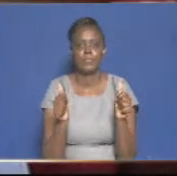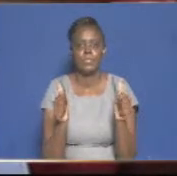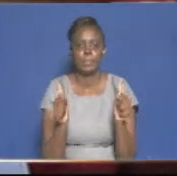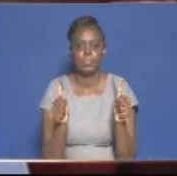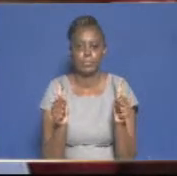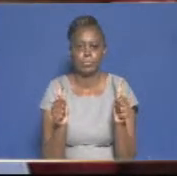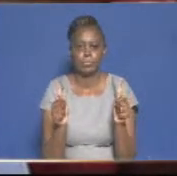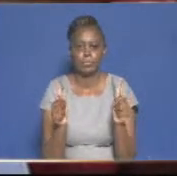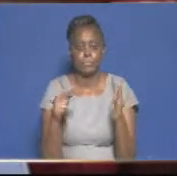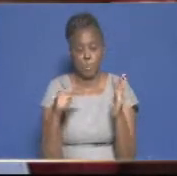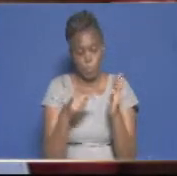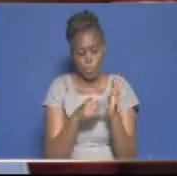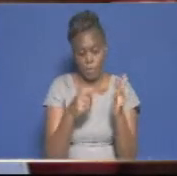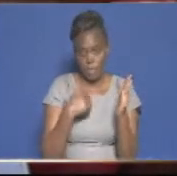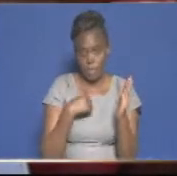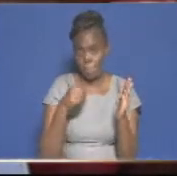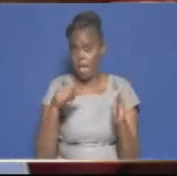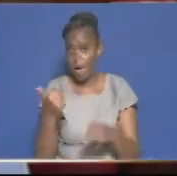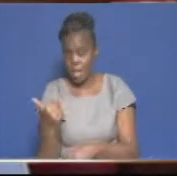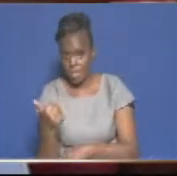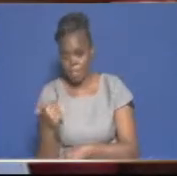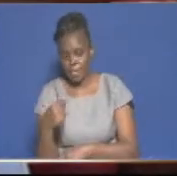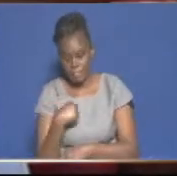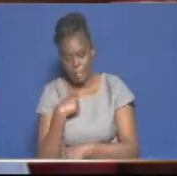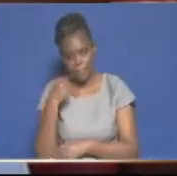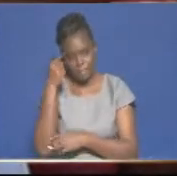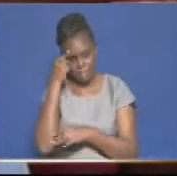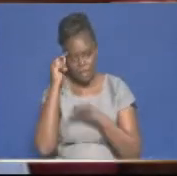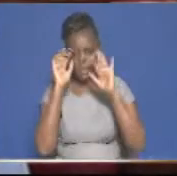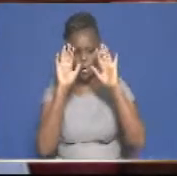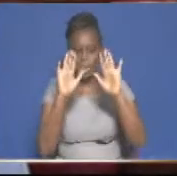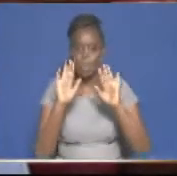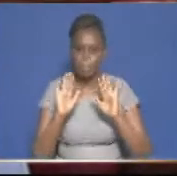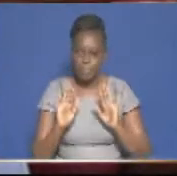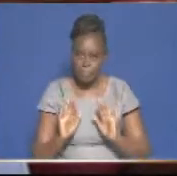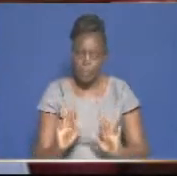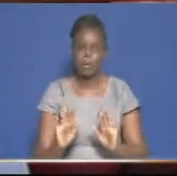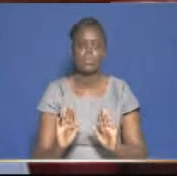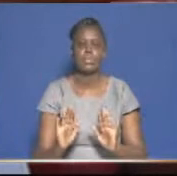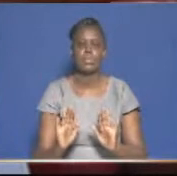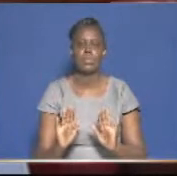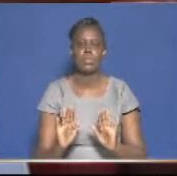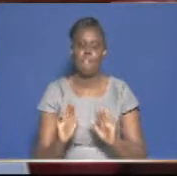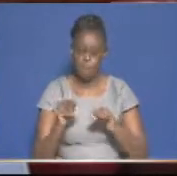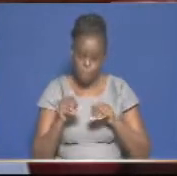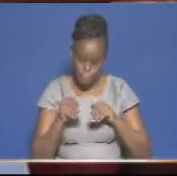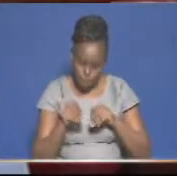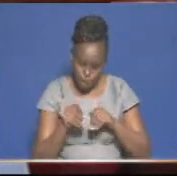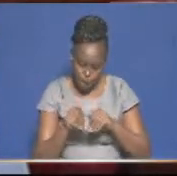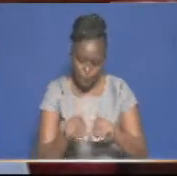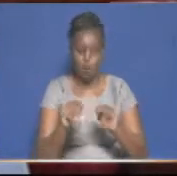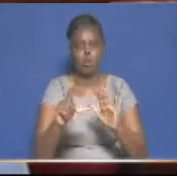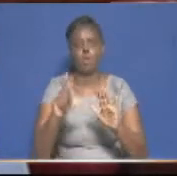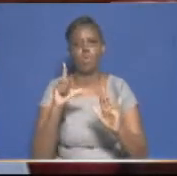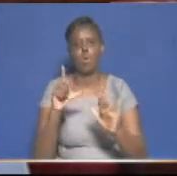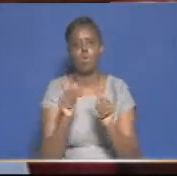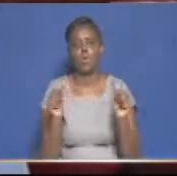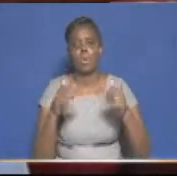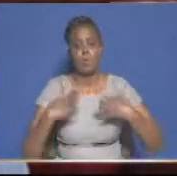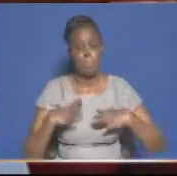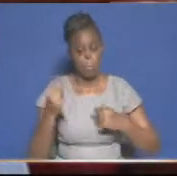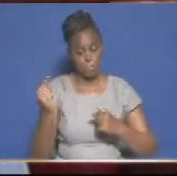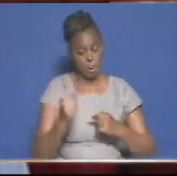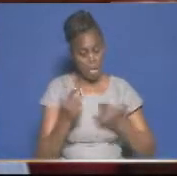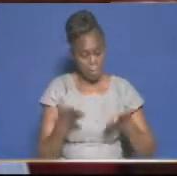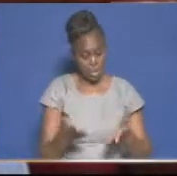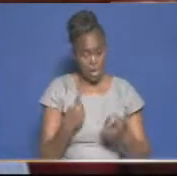Speaker, because you gave me this chance, I think it is important that we uphold this law. If people are going to come to